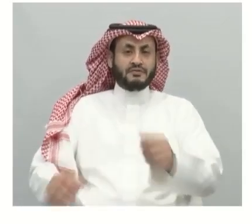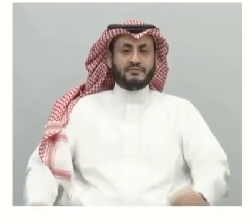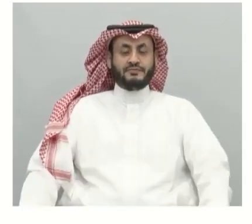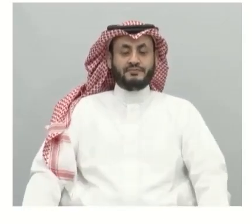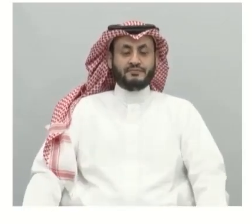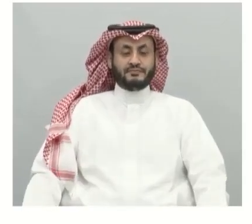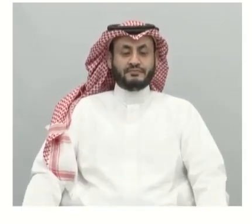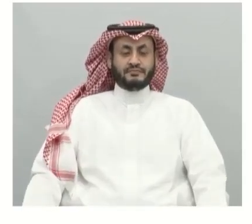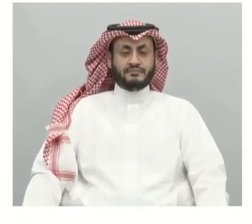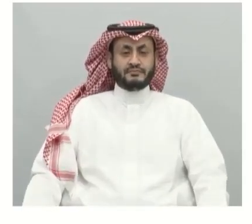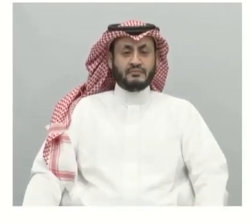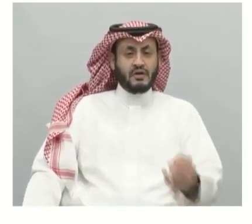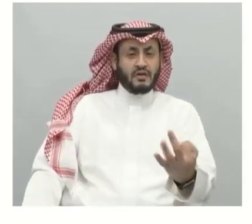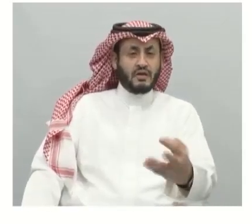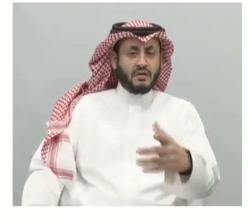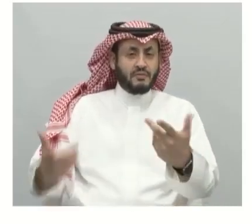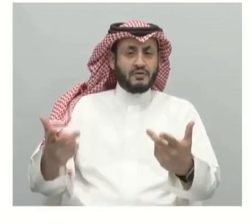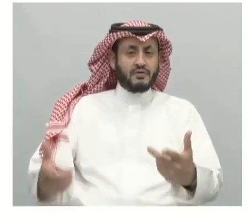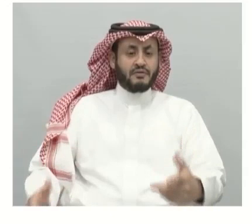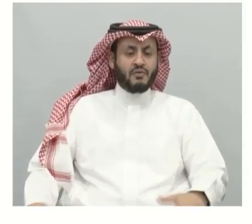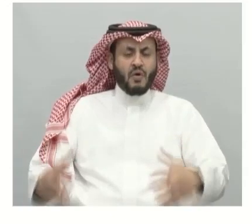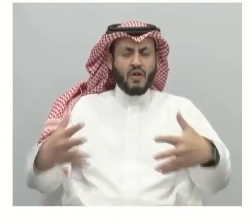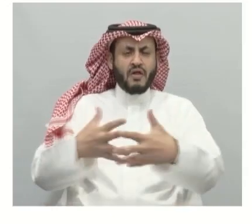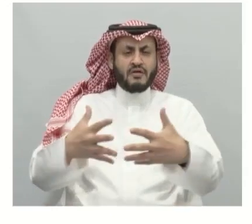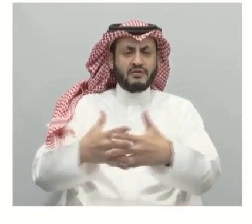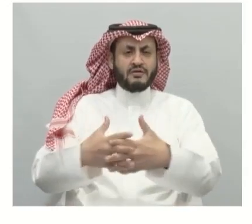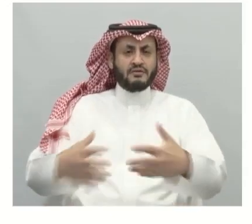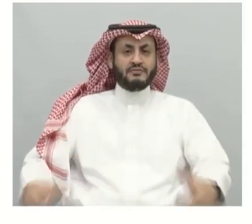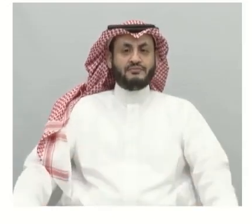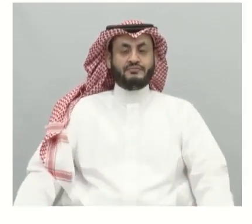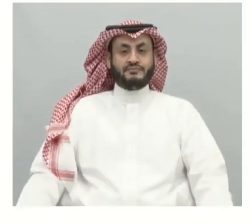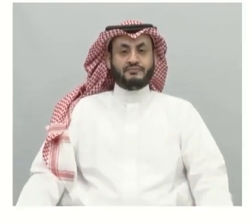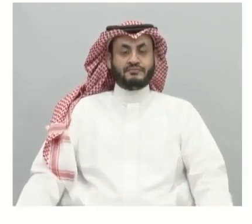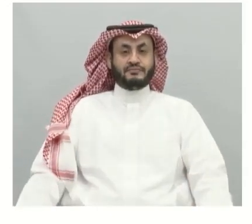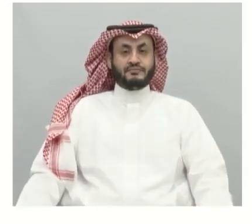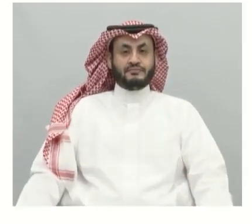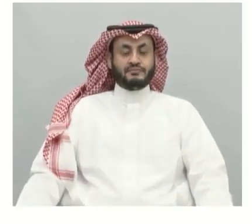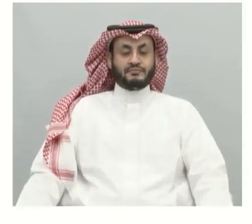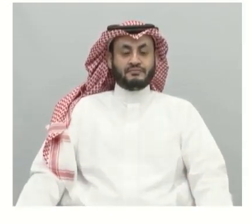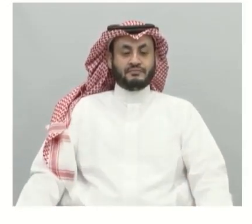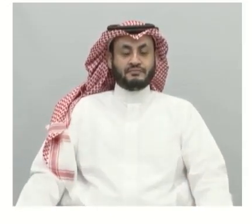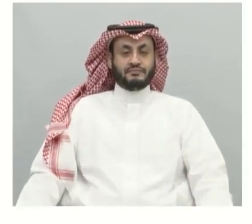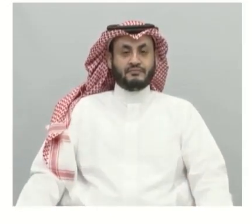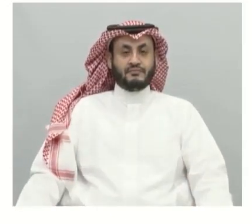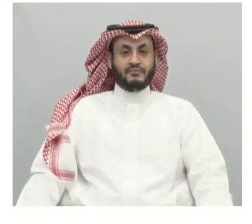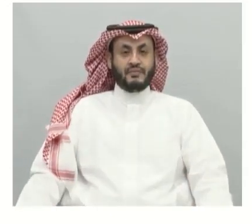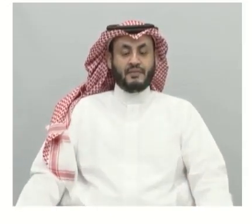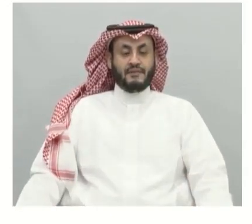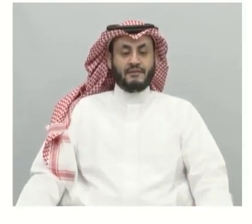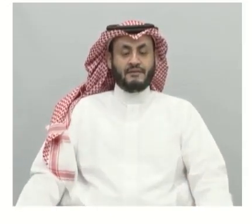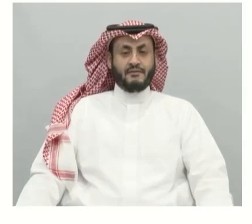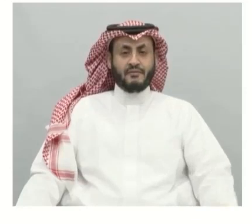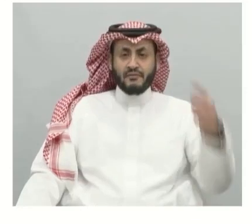And who are the people in the picture? There is a big crowd of people. What are they doing? Try to think, my